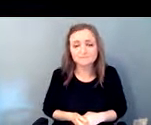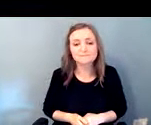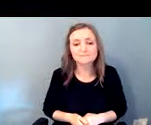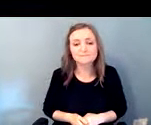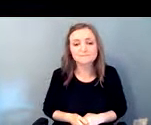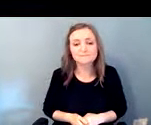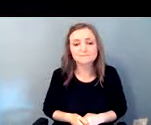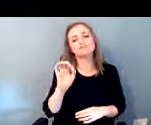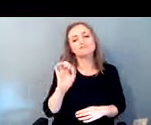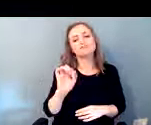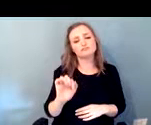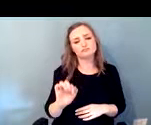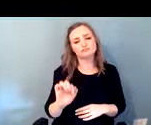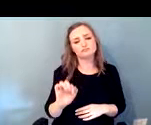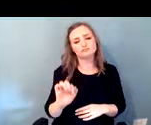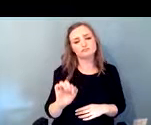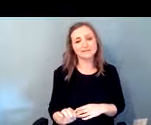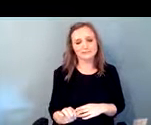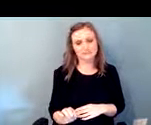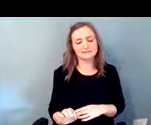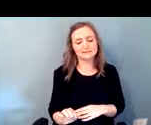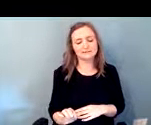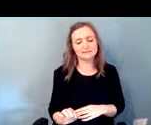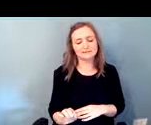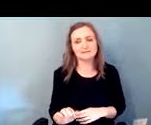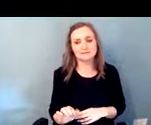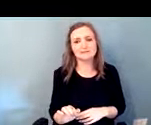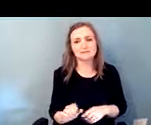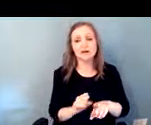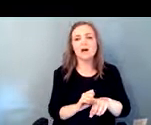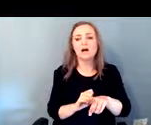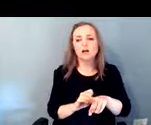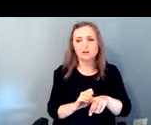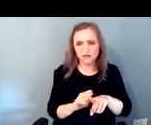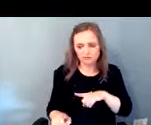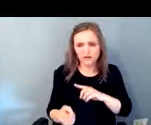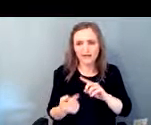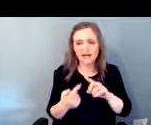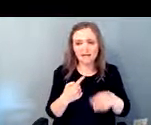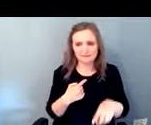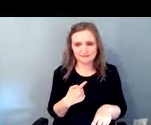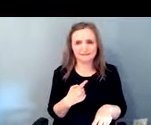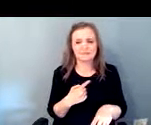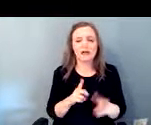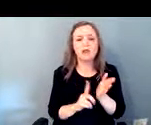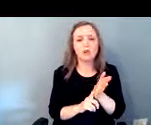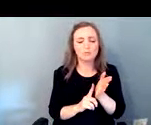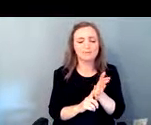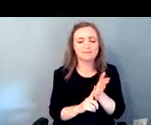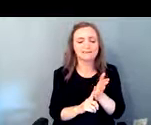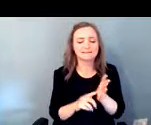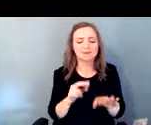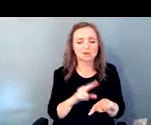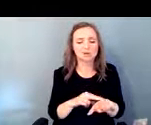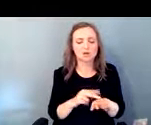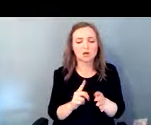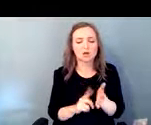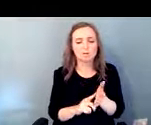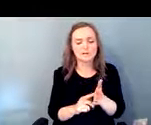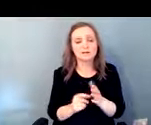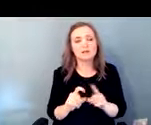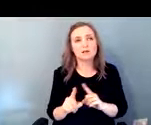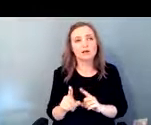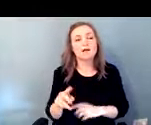me try and answer that question. And I think it's a complex question. It's a very good question. And I think